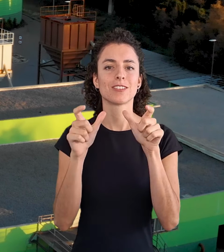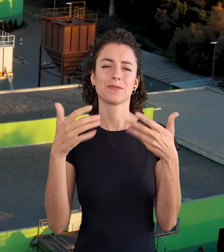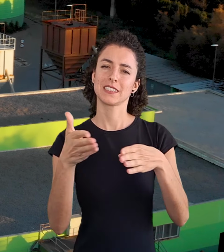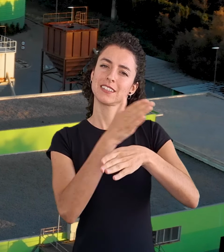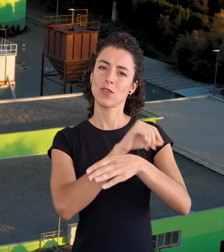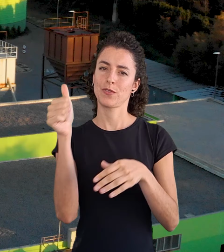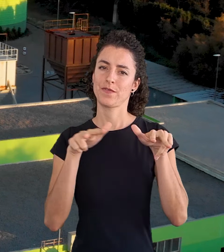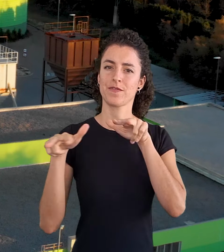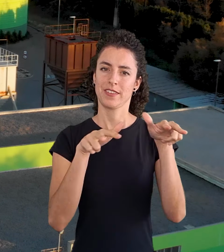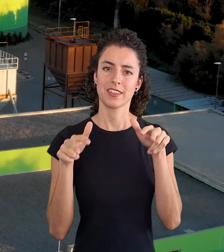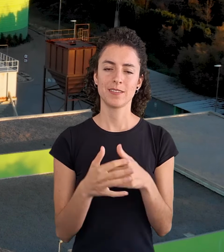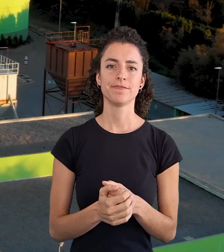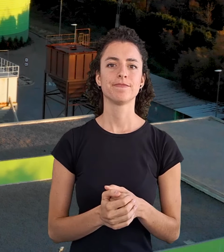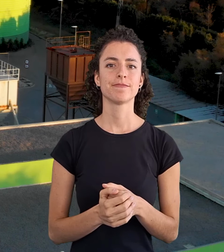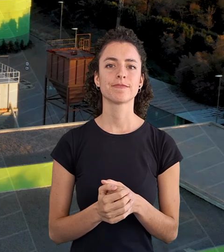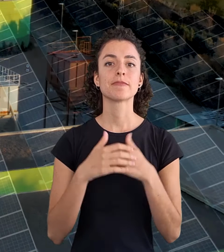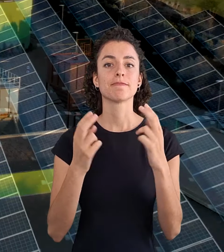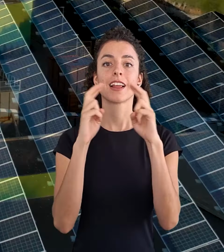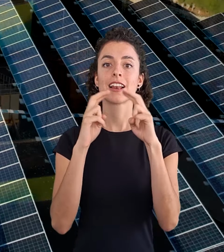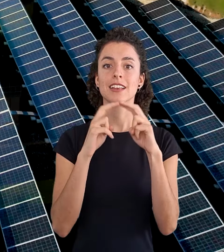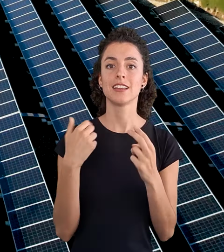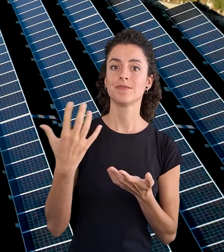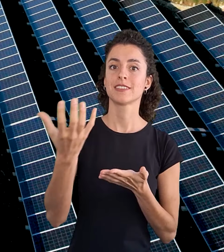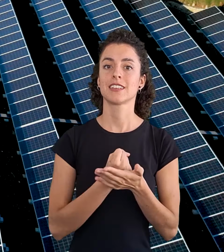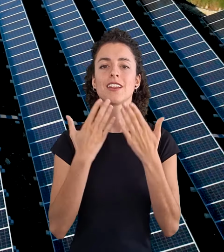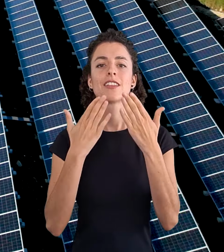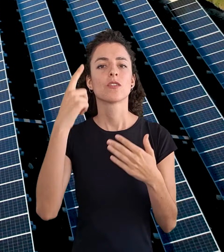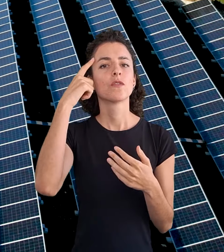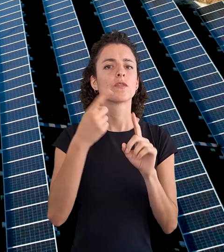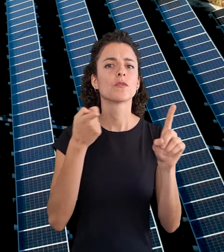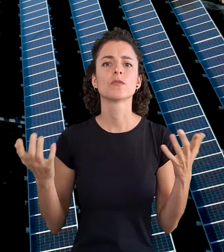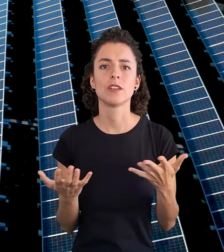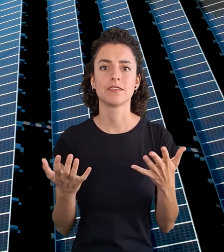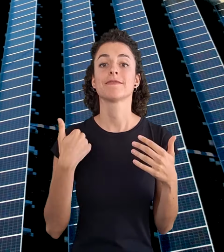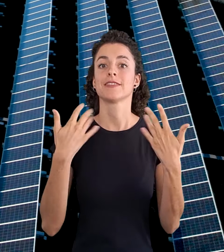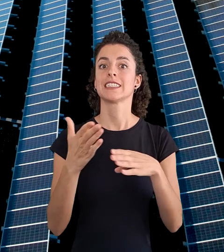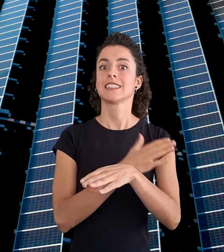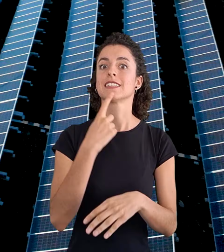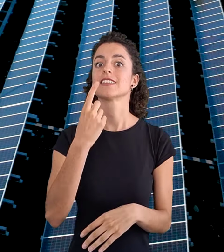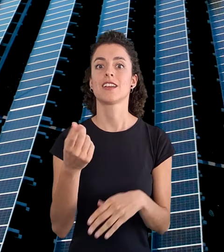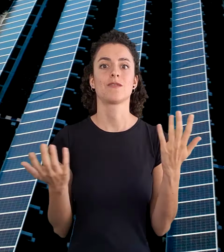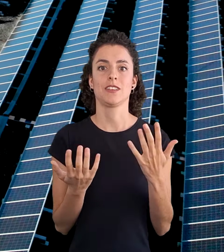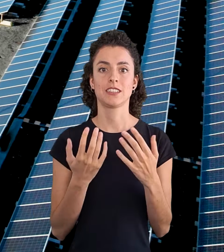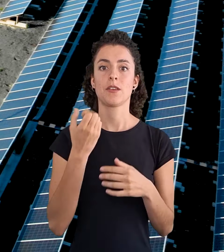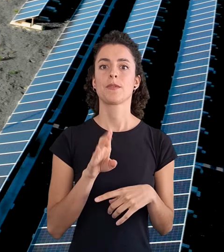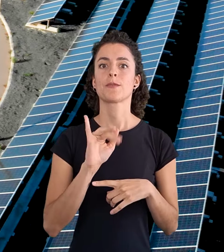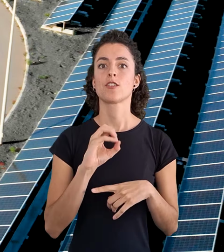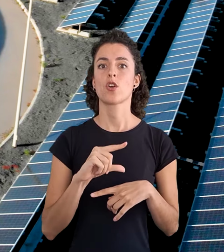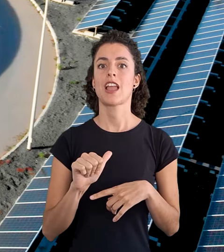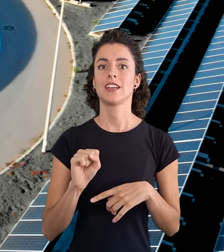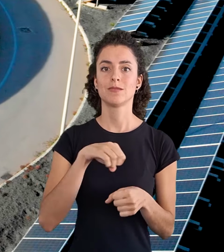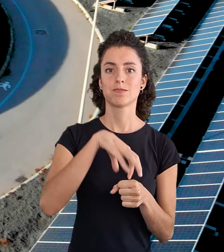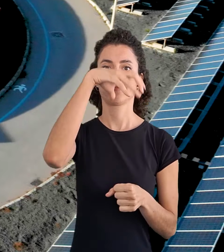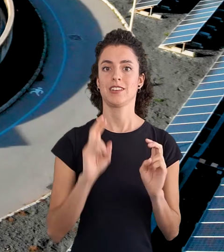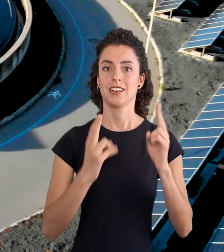from biogas produced in-house. In addition to this, according to the Instituto Nacional de Estadística and